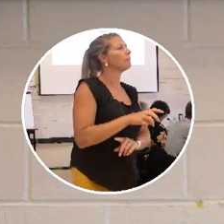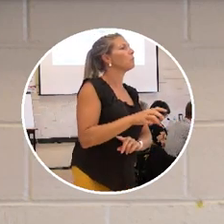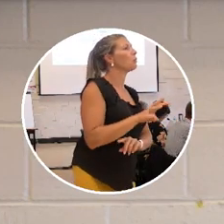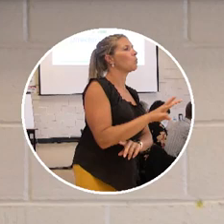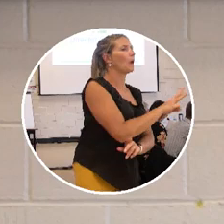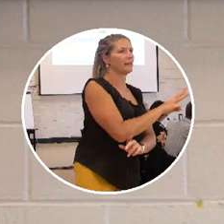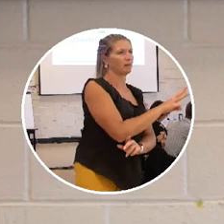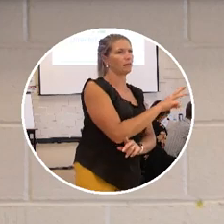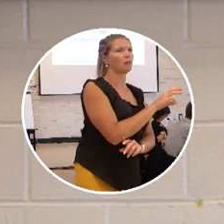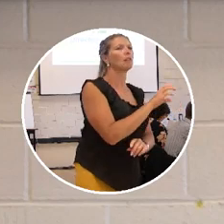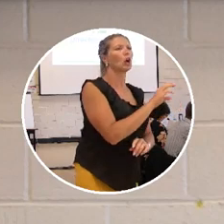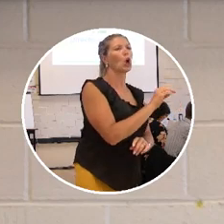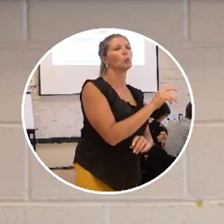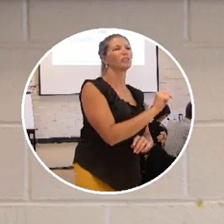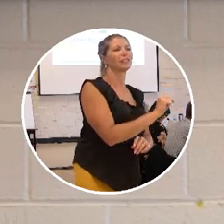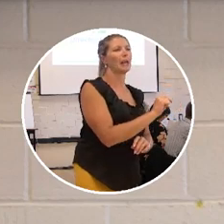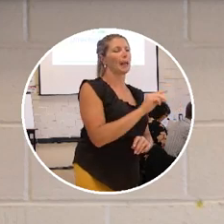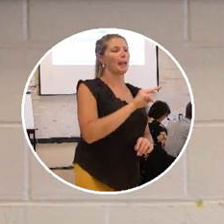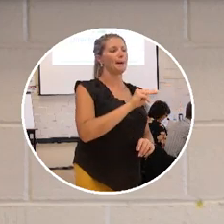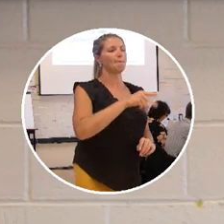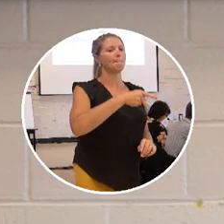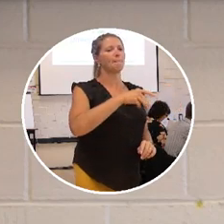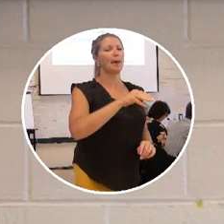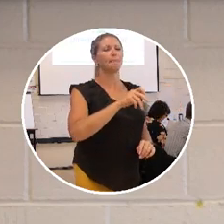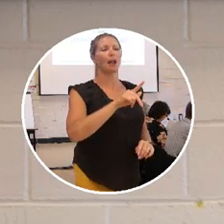previous engagement, so she sends her regrets.